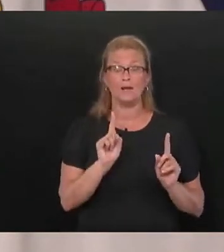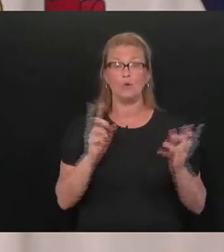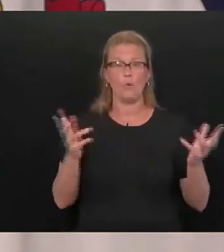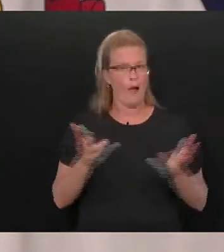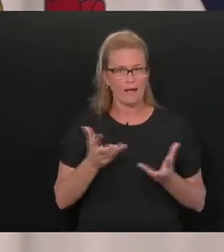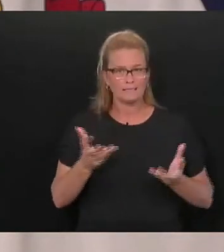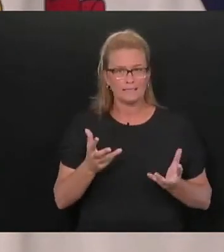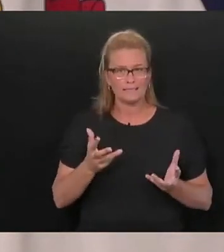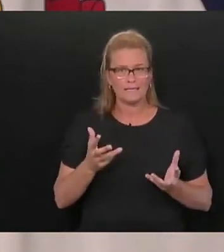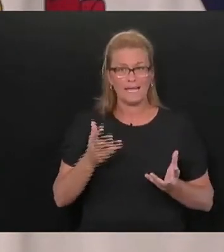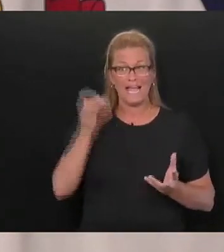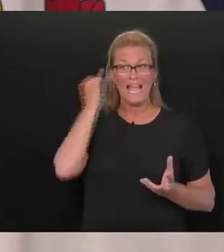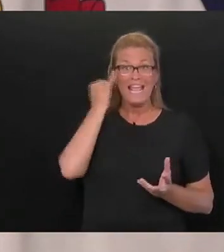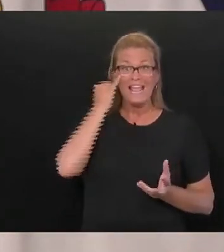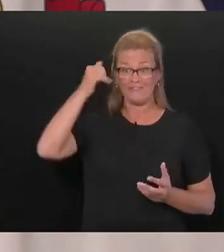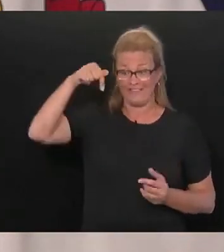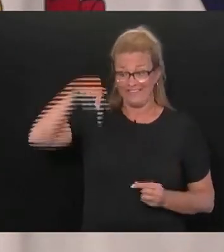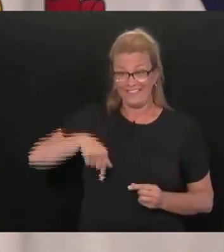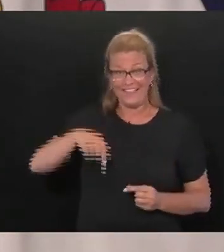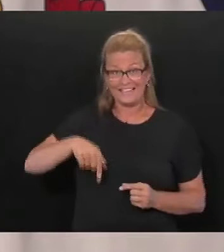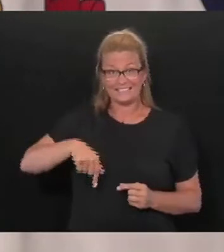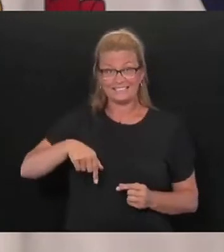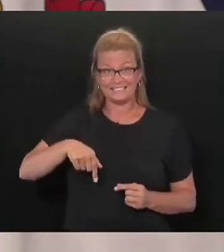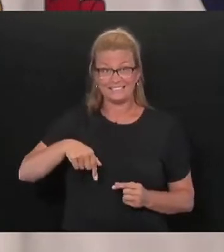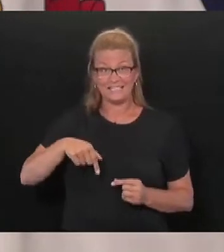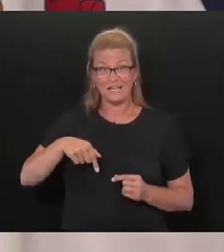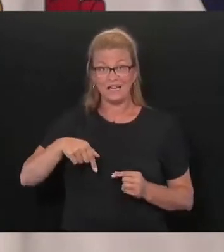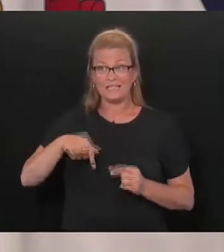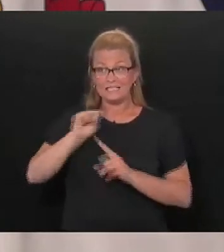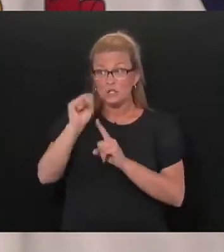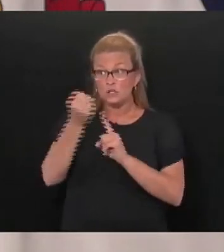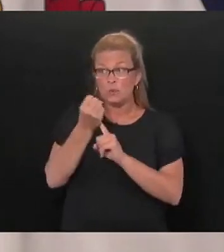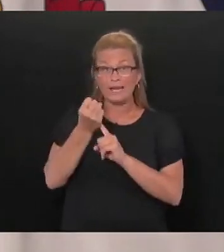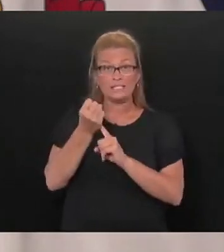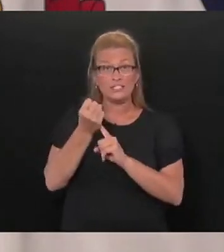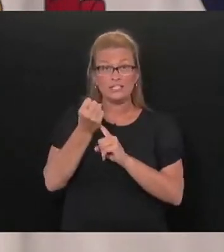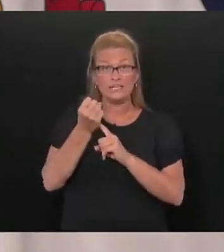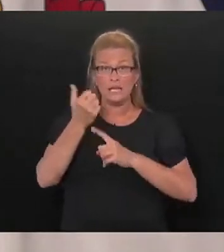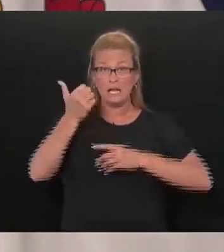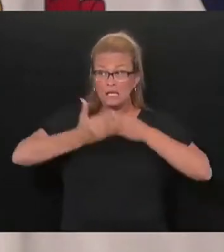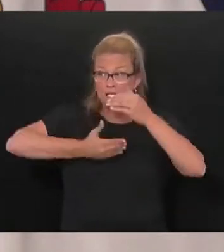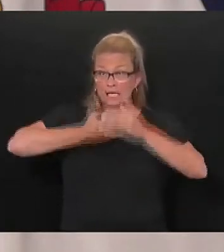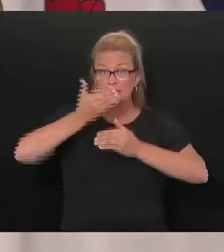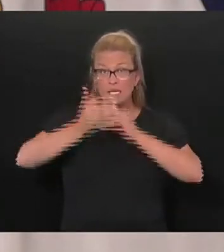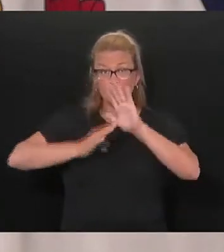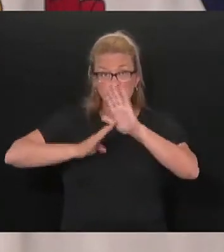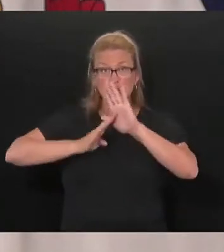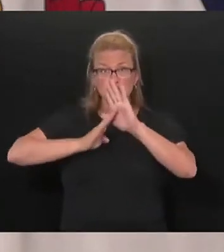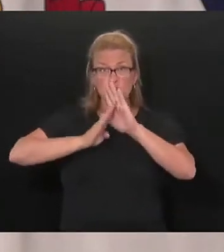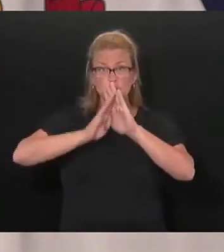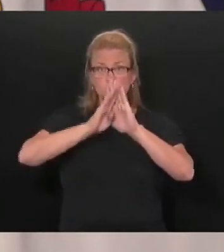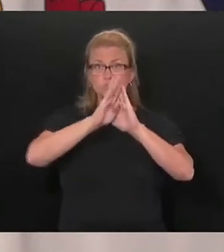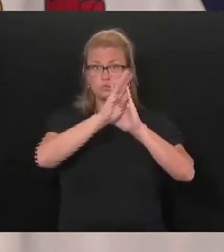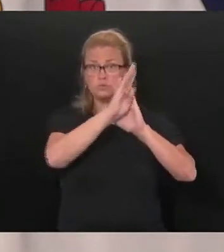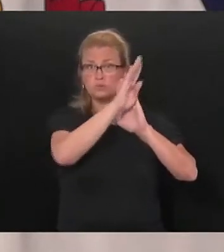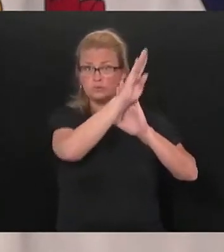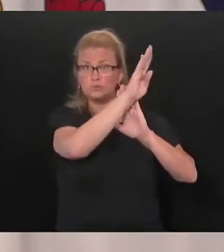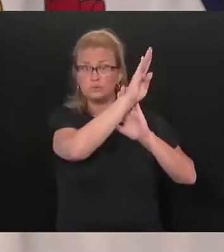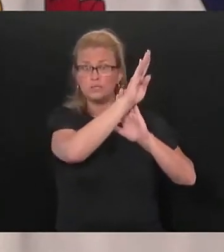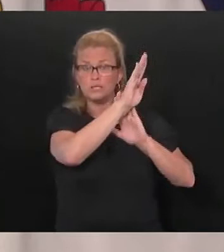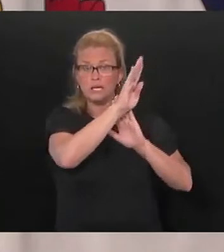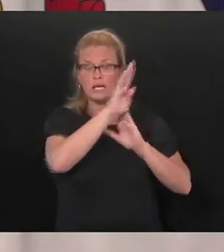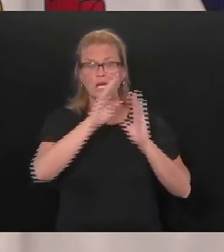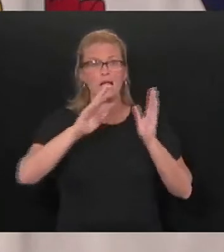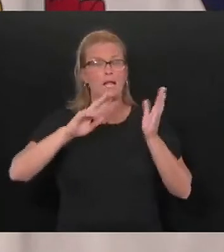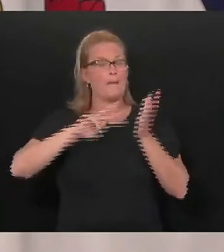in time, if this thing continues to explode to the worst and the worst side, at some point in